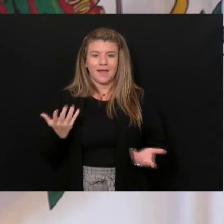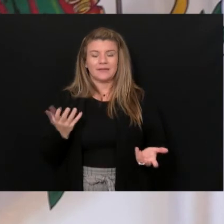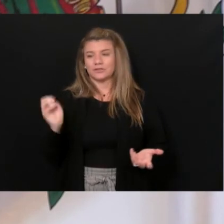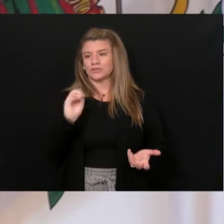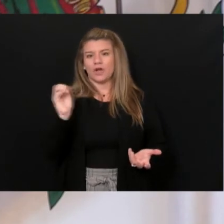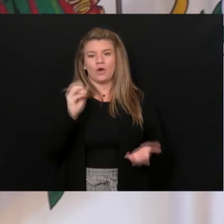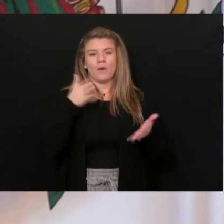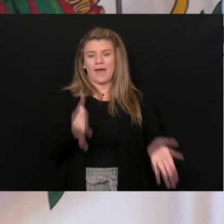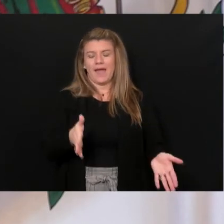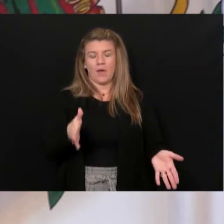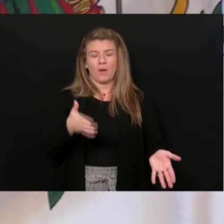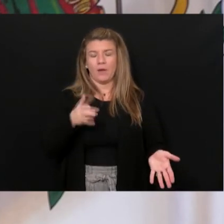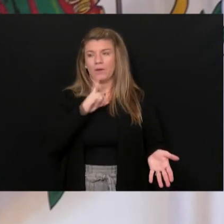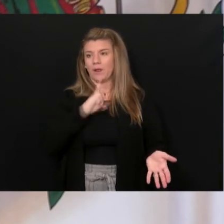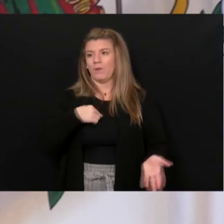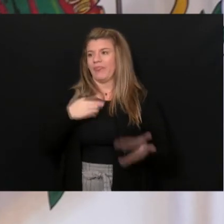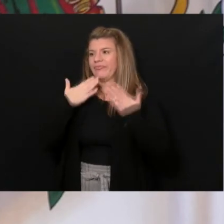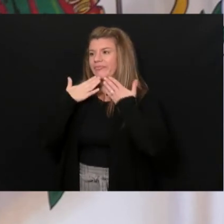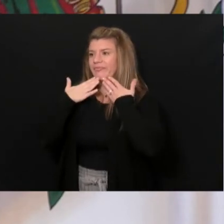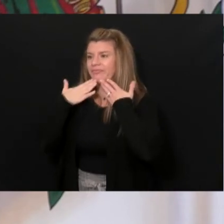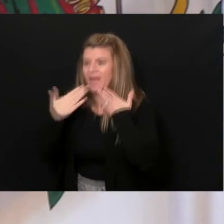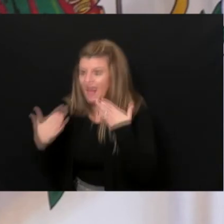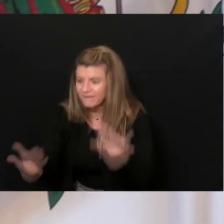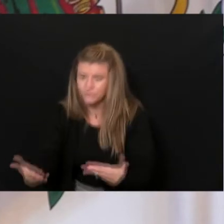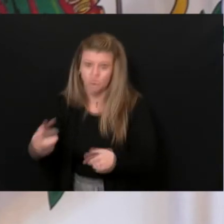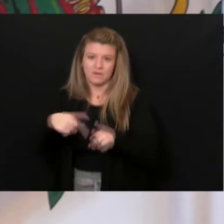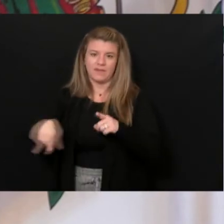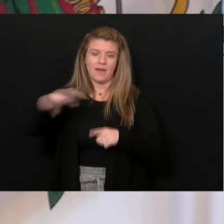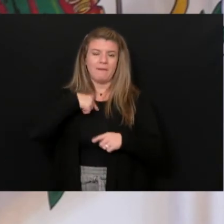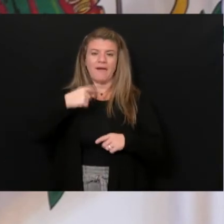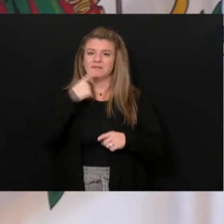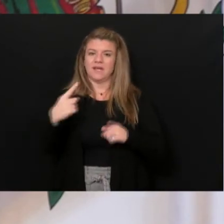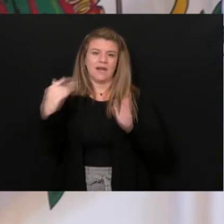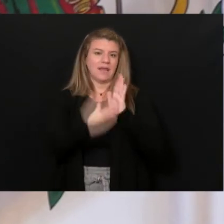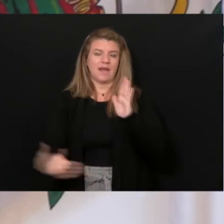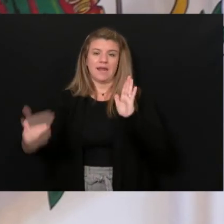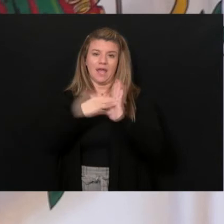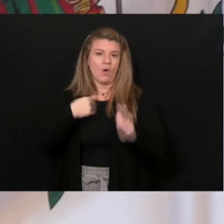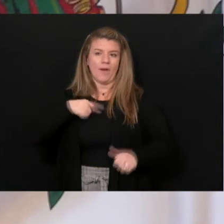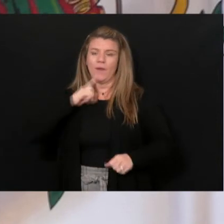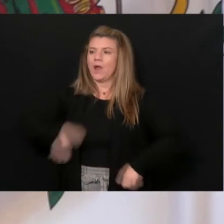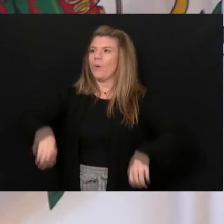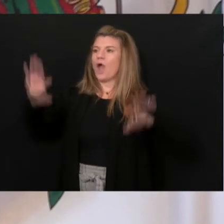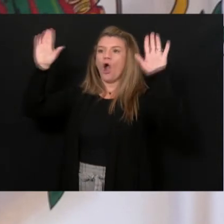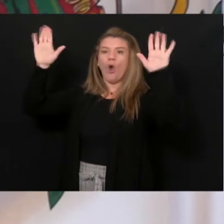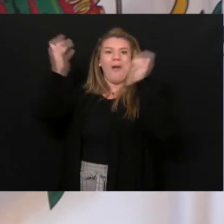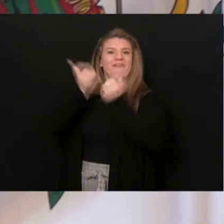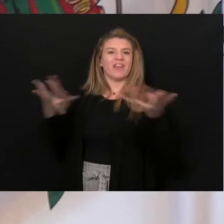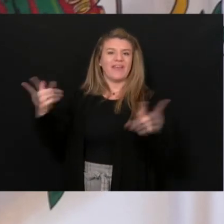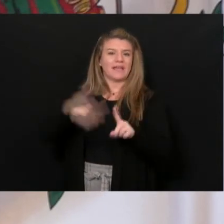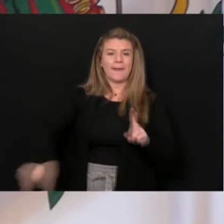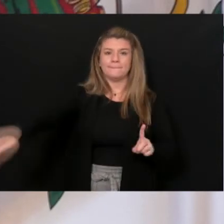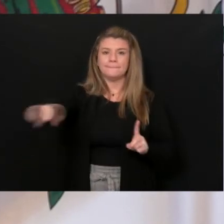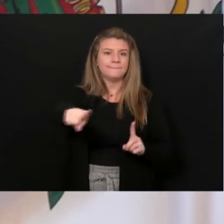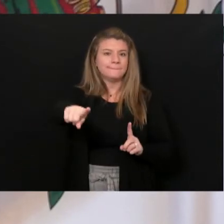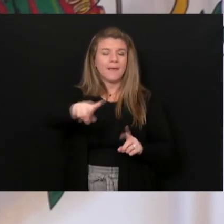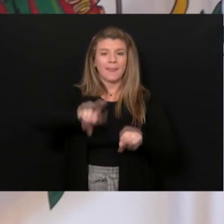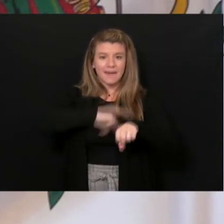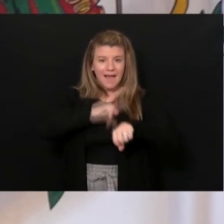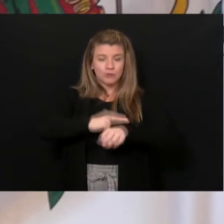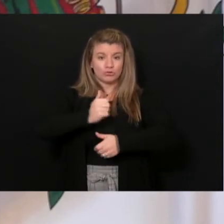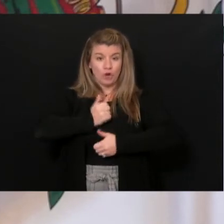to be more thankful. I've said it over and over. We owe everything we have to our military. Our National Guard in this state